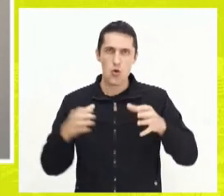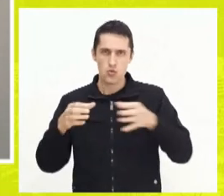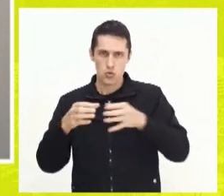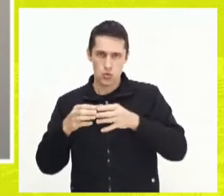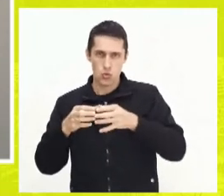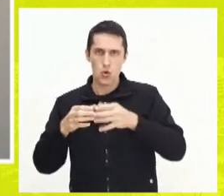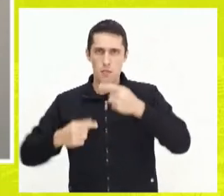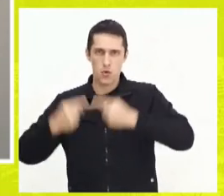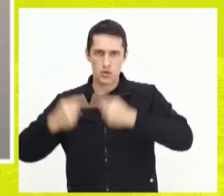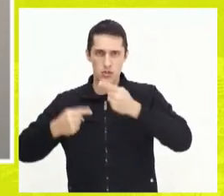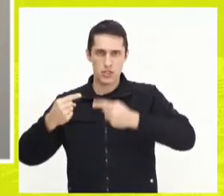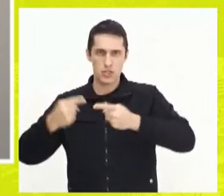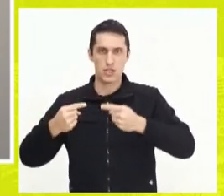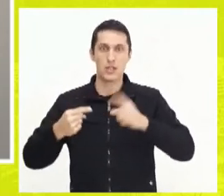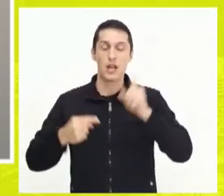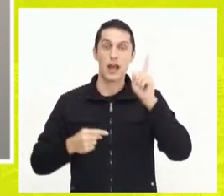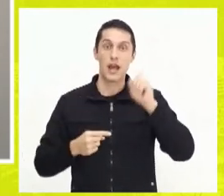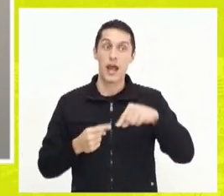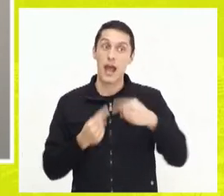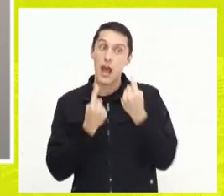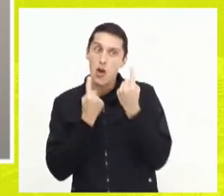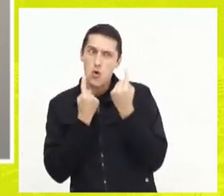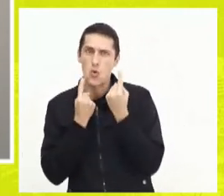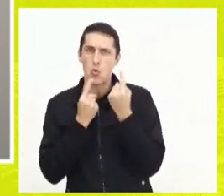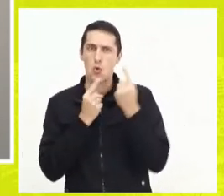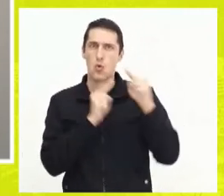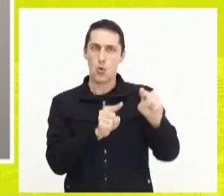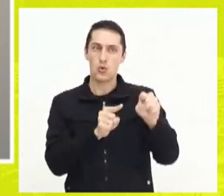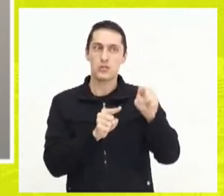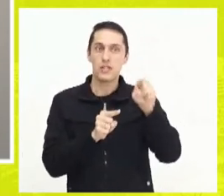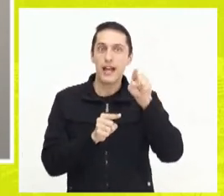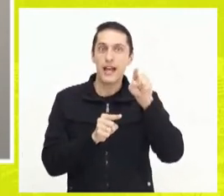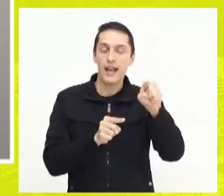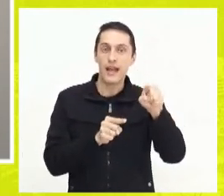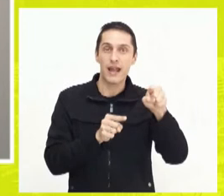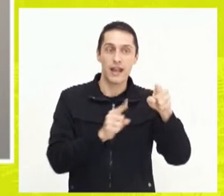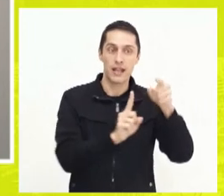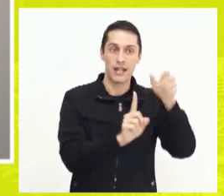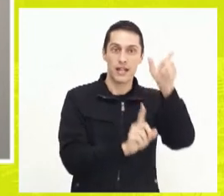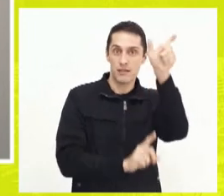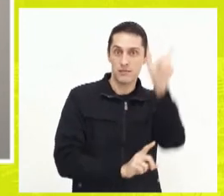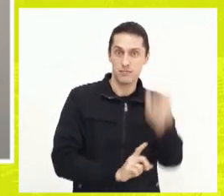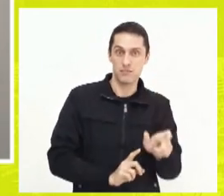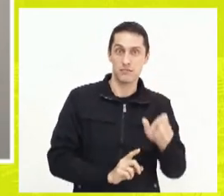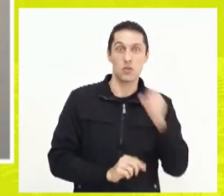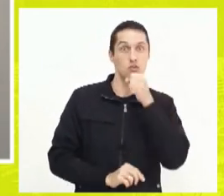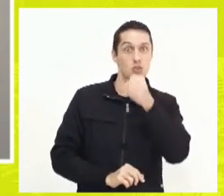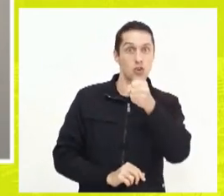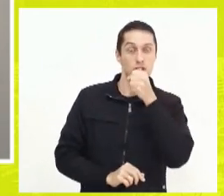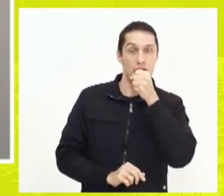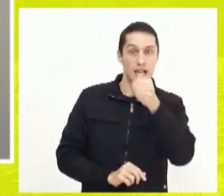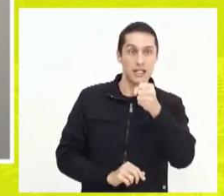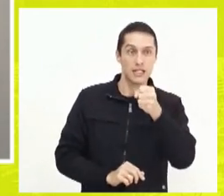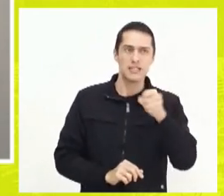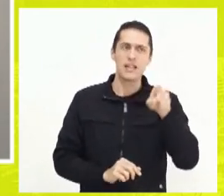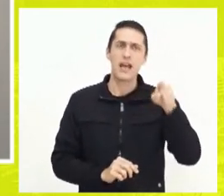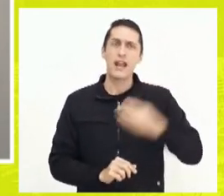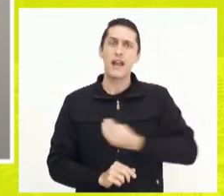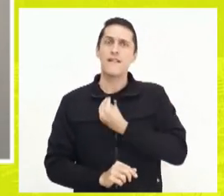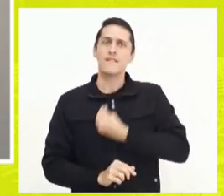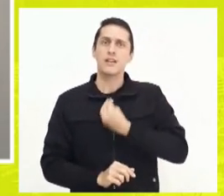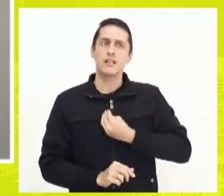groups to destroy the biography of journalists trying to invalidate uh through